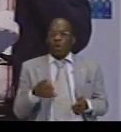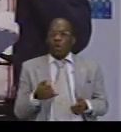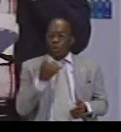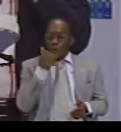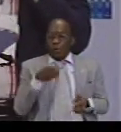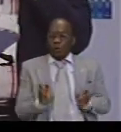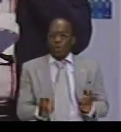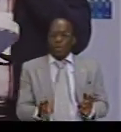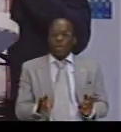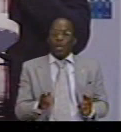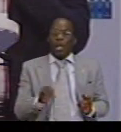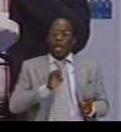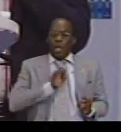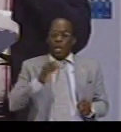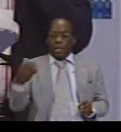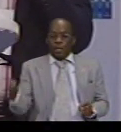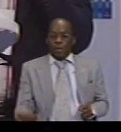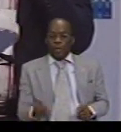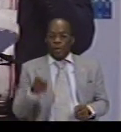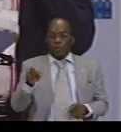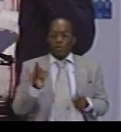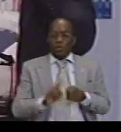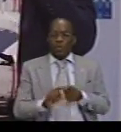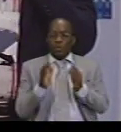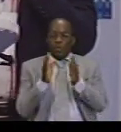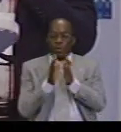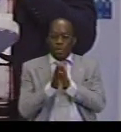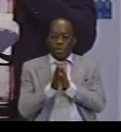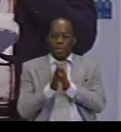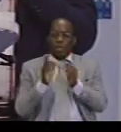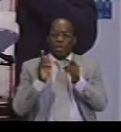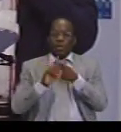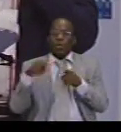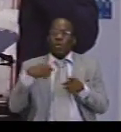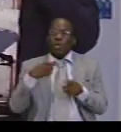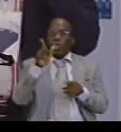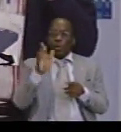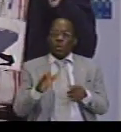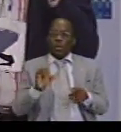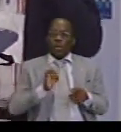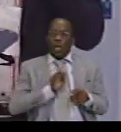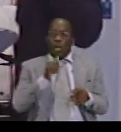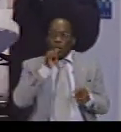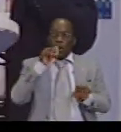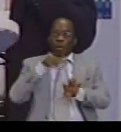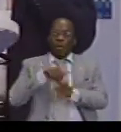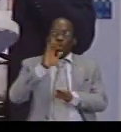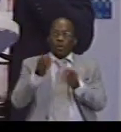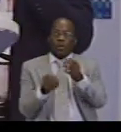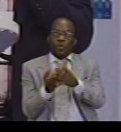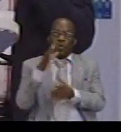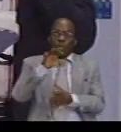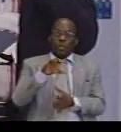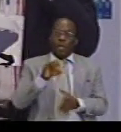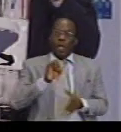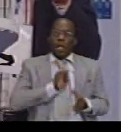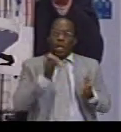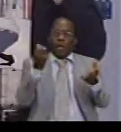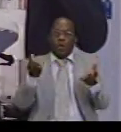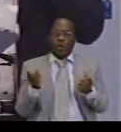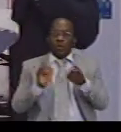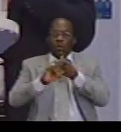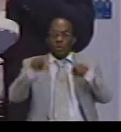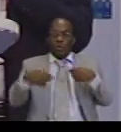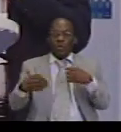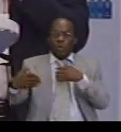to say, God, I am at your fountain. I want to go back with water. I want to go back